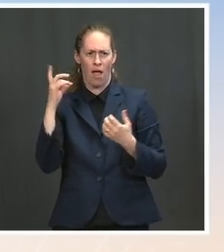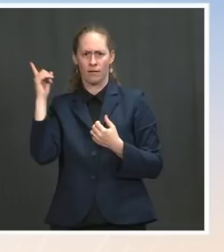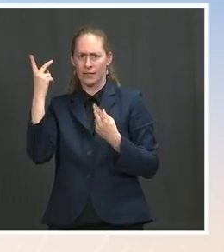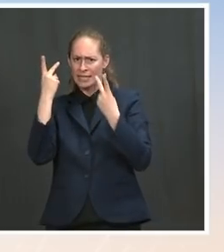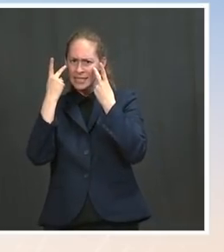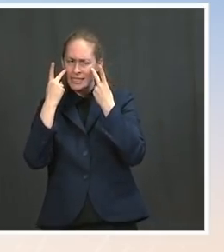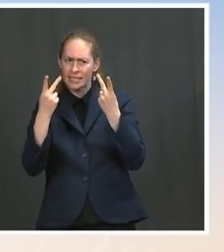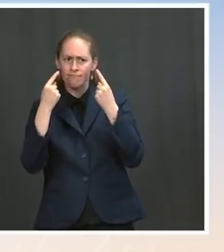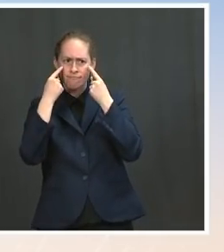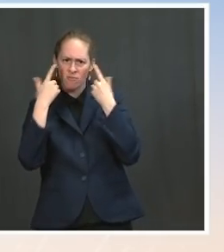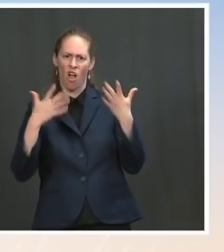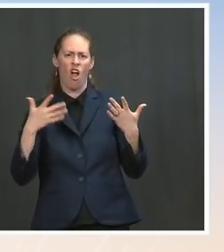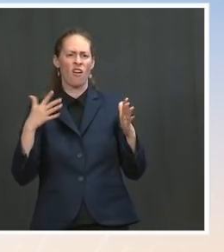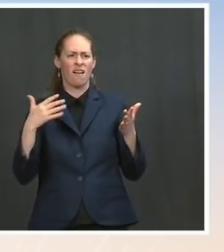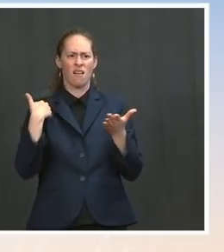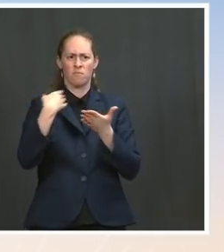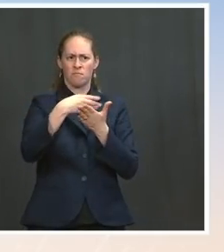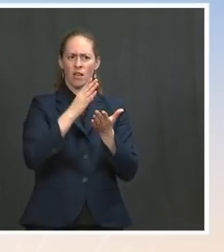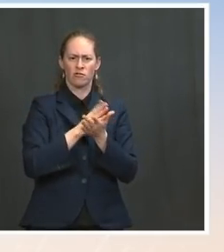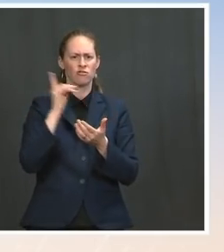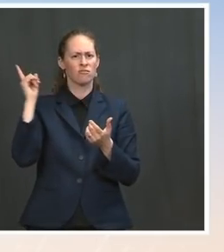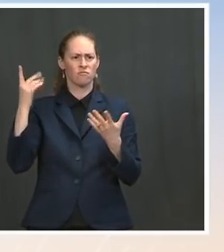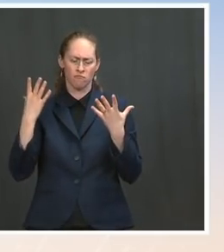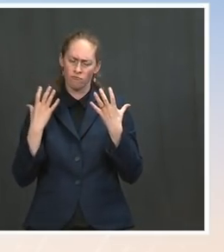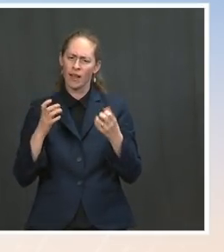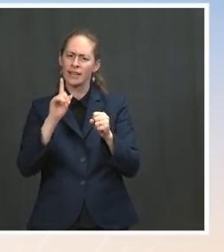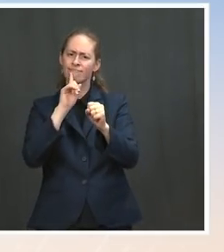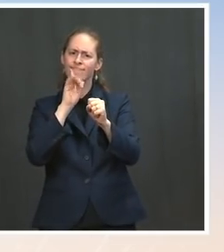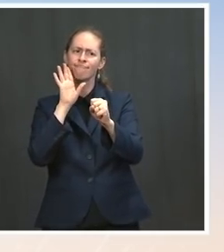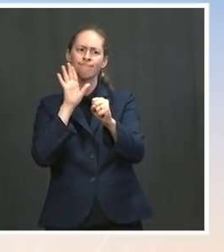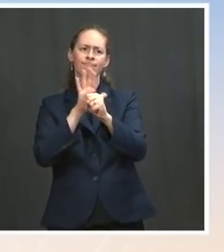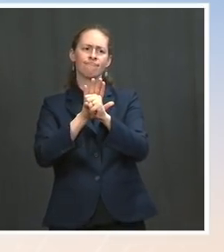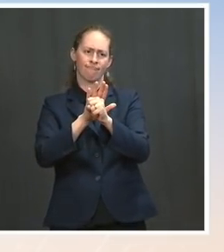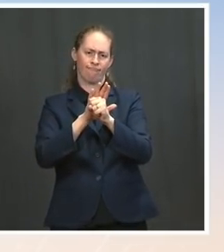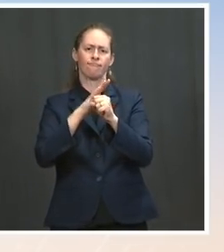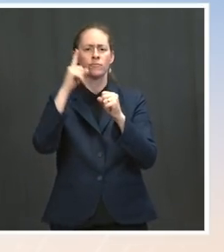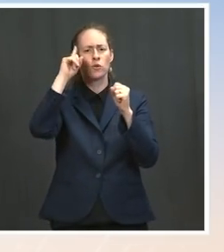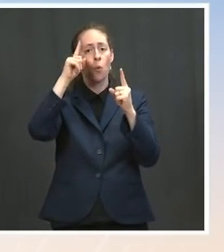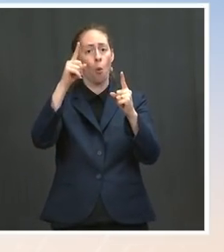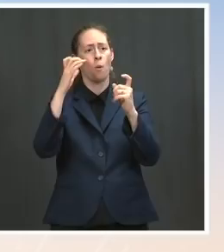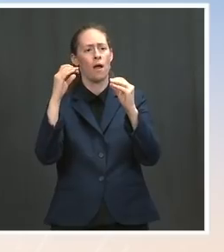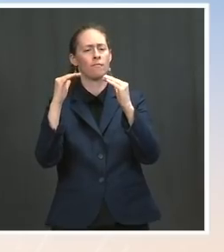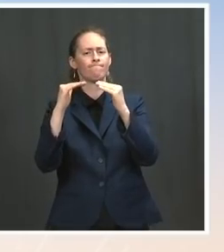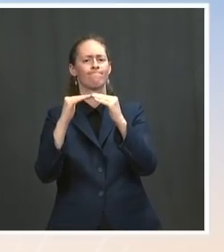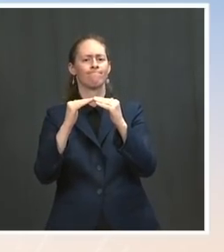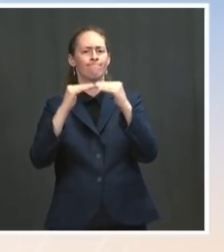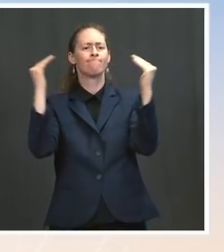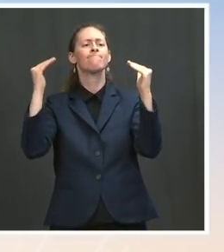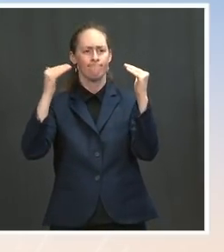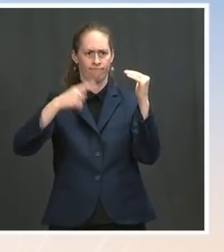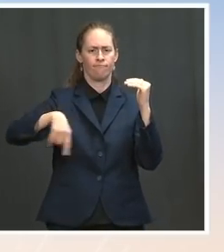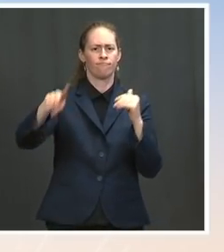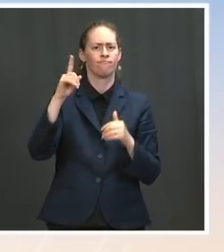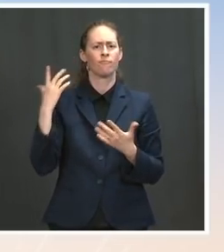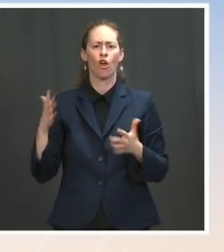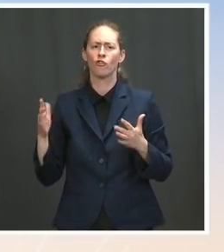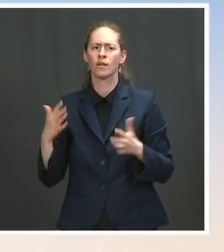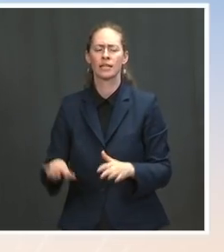shows his desire and commitment to level the playing field and provide necessary assistance. But why doesn't the budget